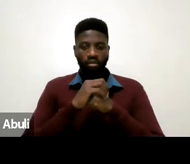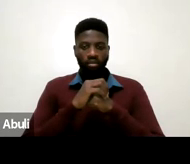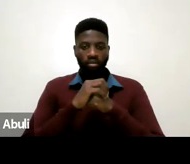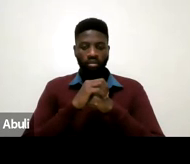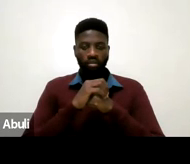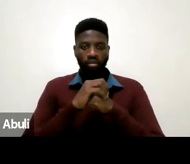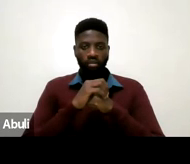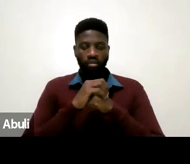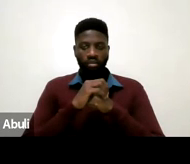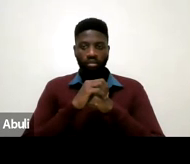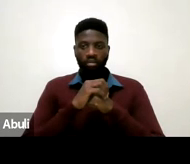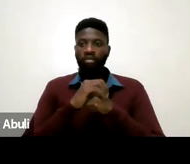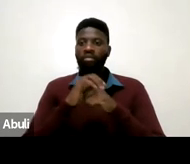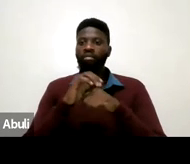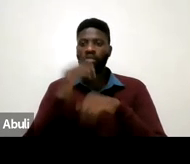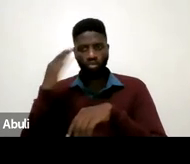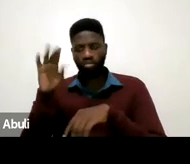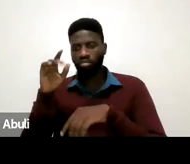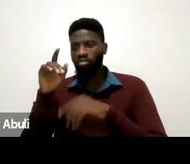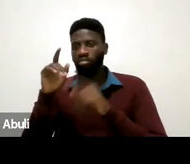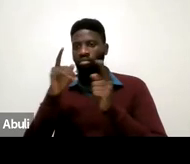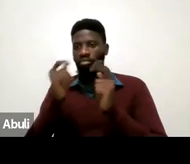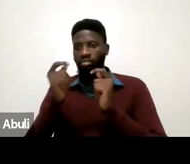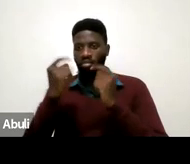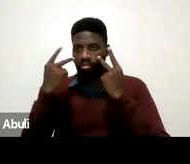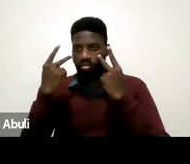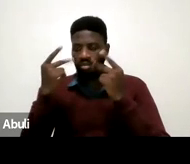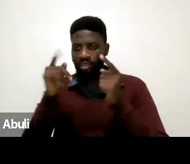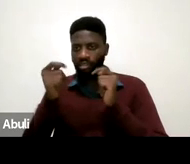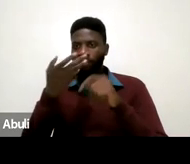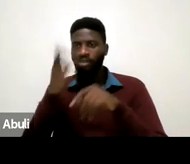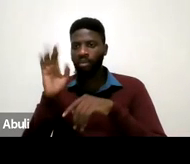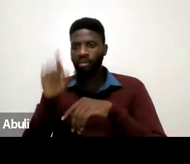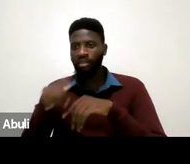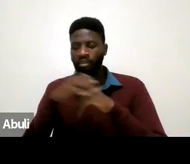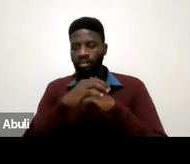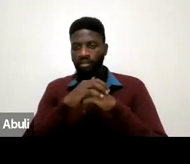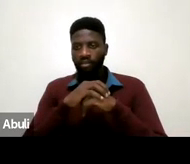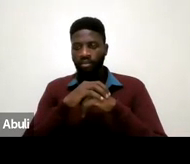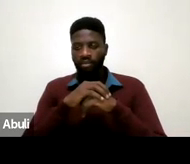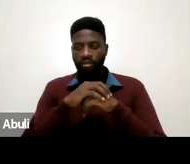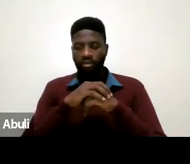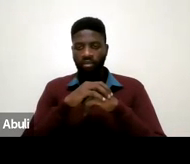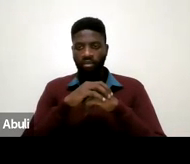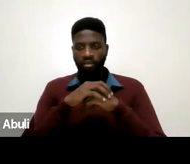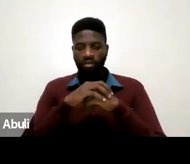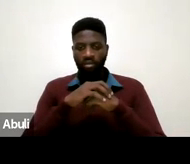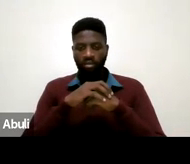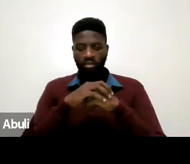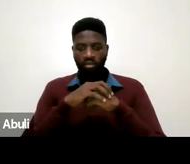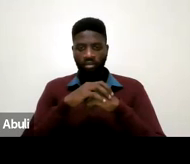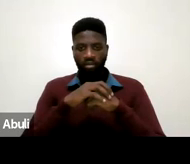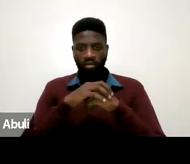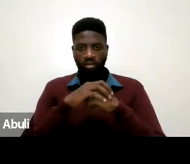I thought Jane was doing that for me. Is there a chat that I need to respond to? Let me go to it. Okay, let me just do it for